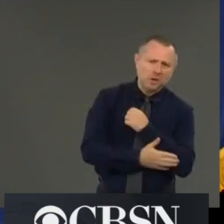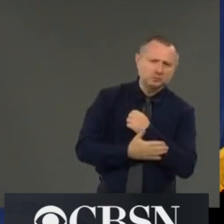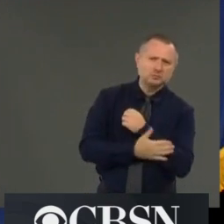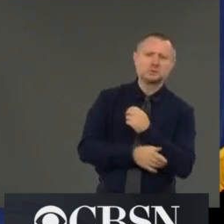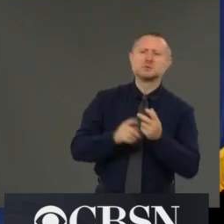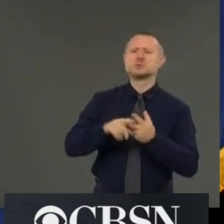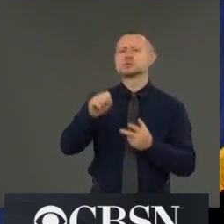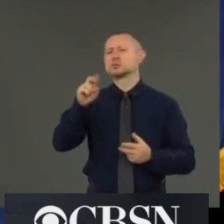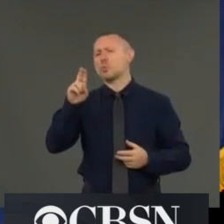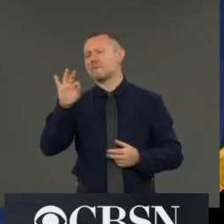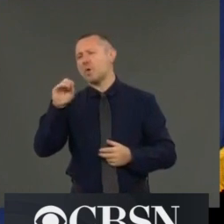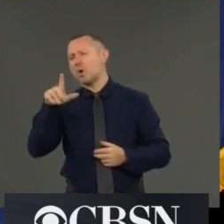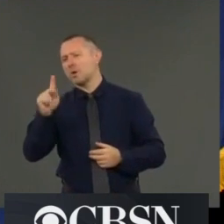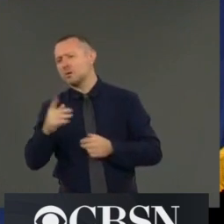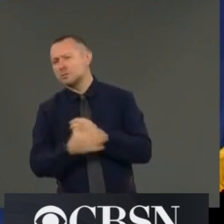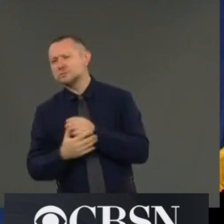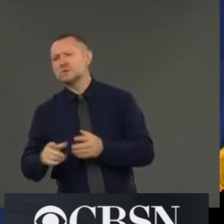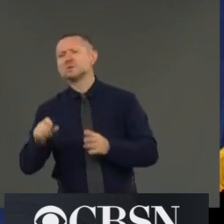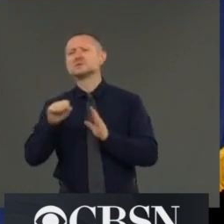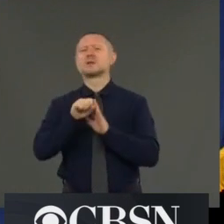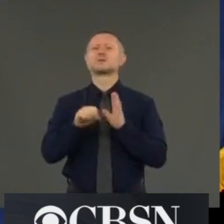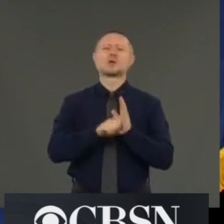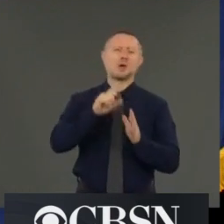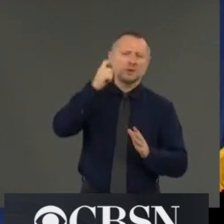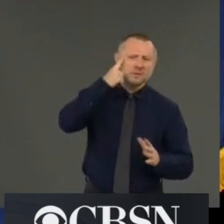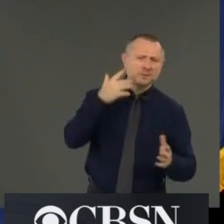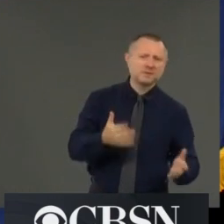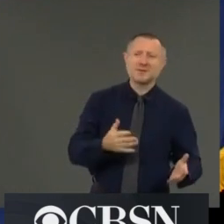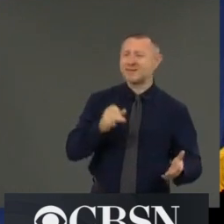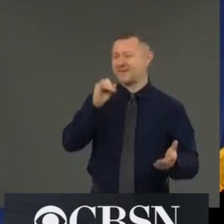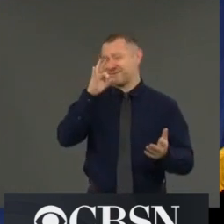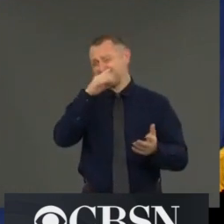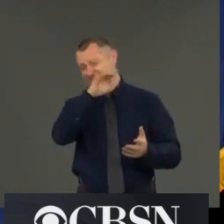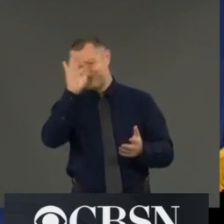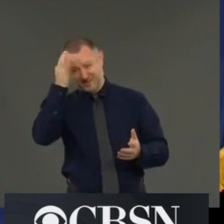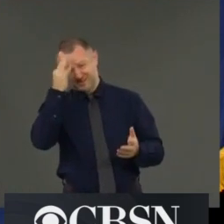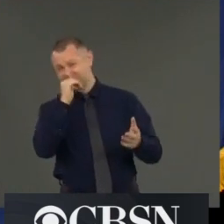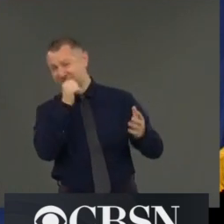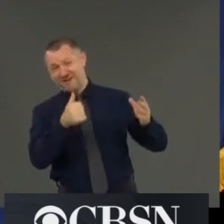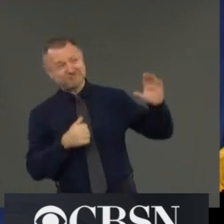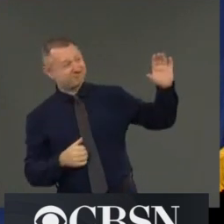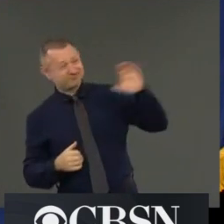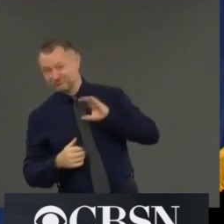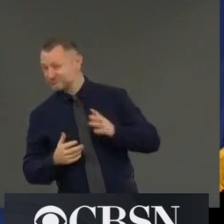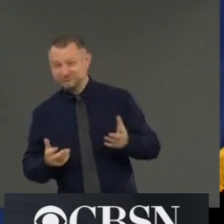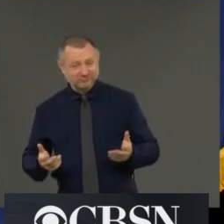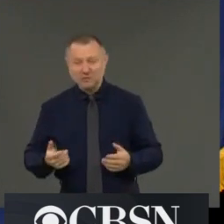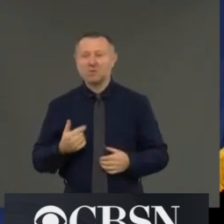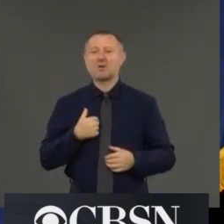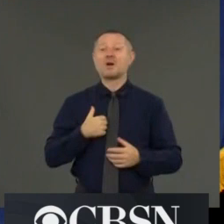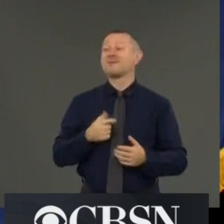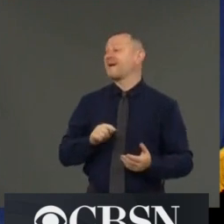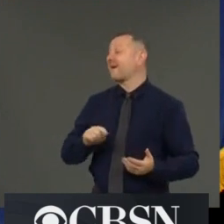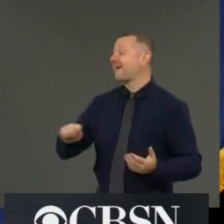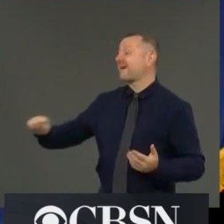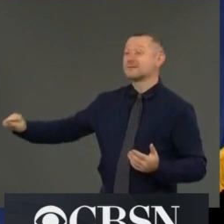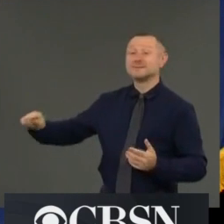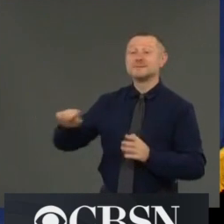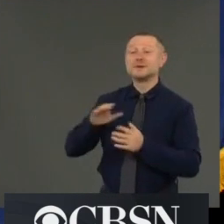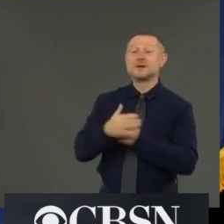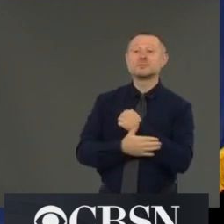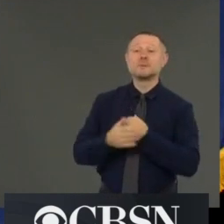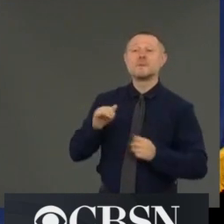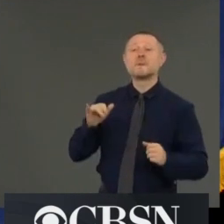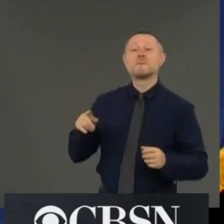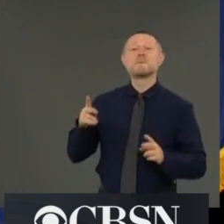is no federal aid, they're going to have to take a very sharp pencil to their books,